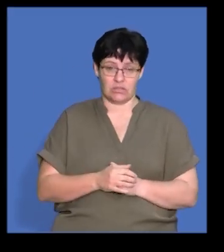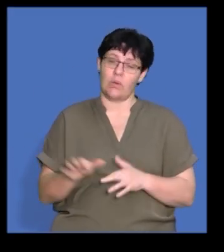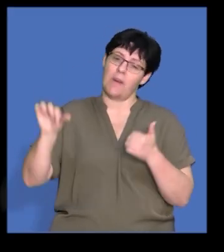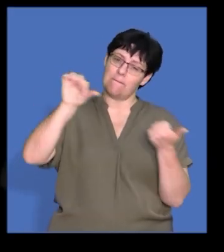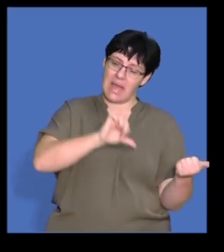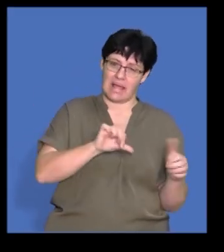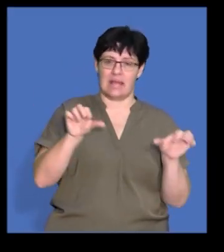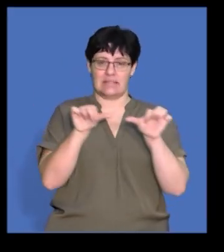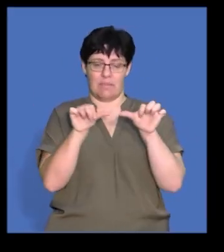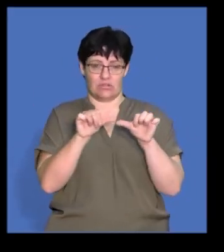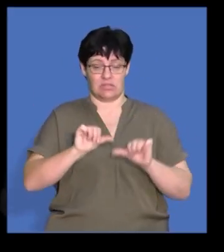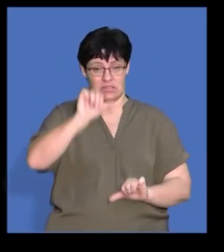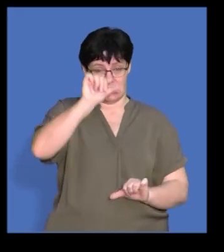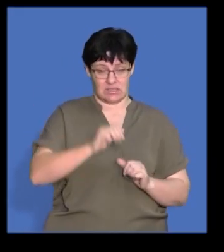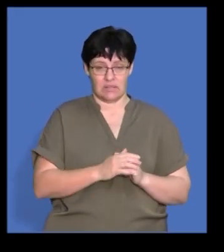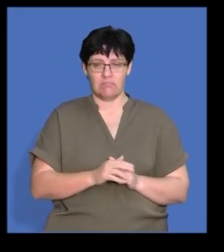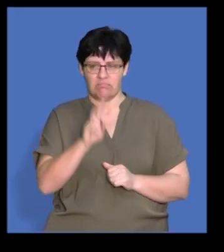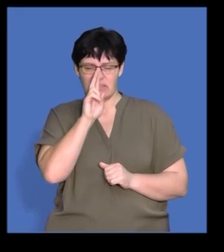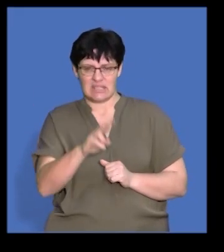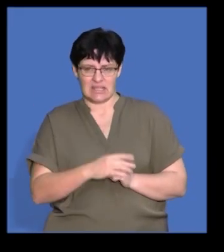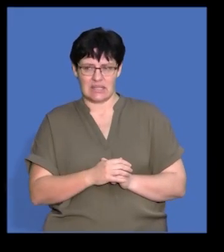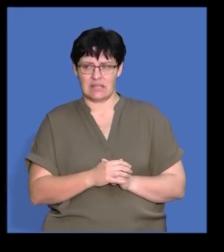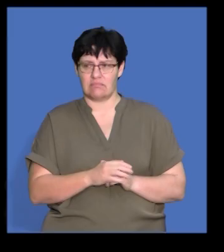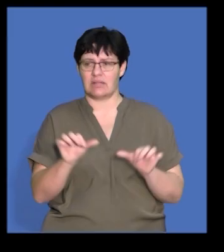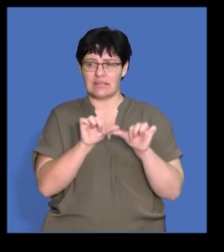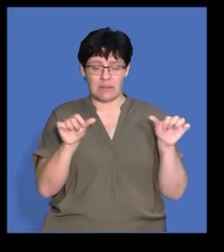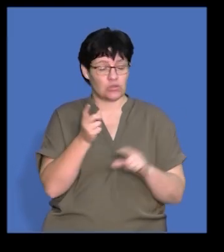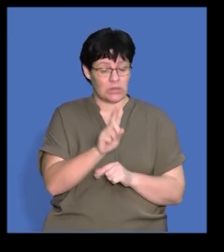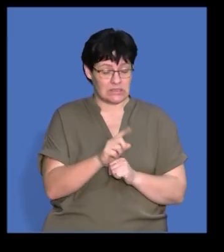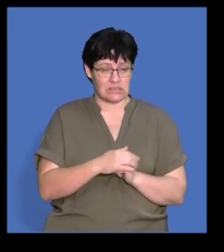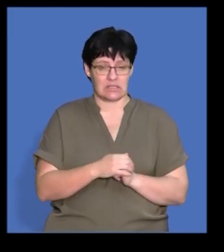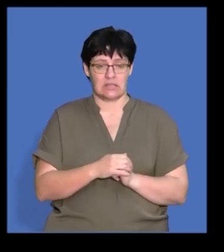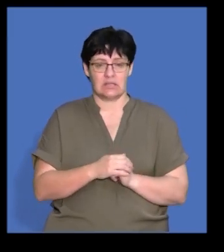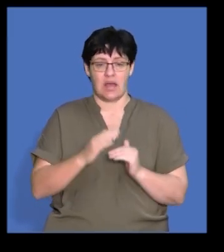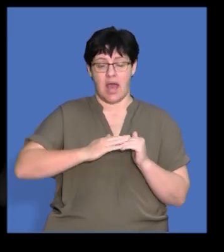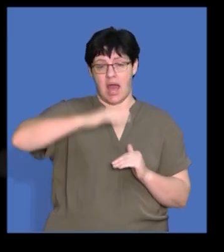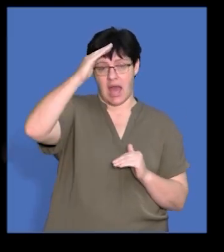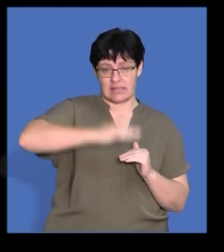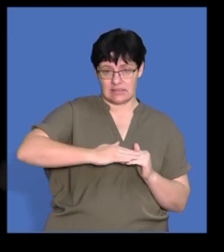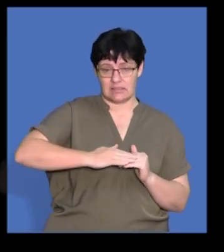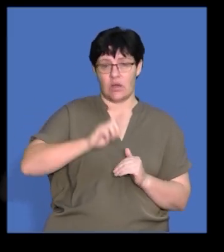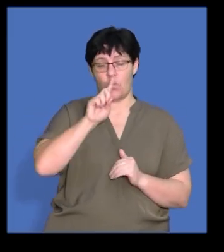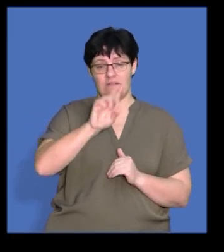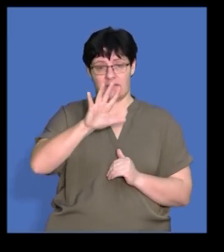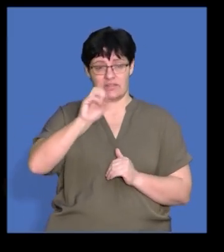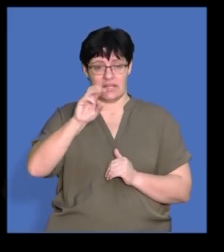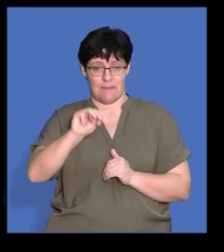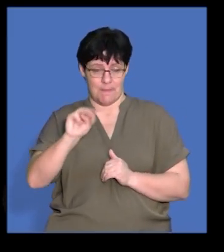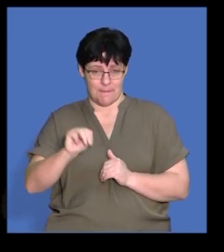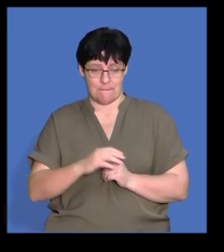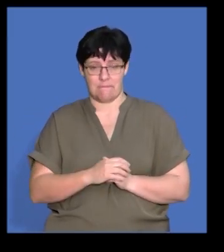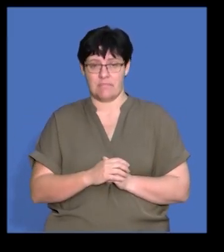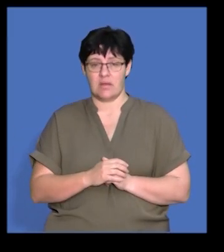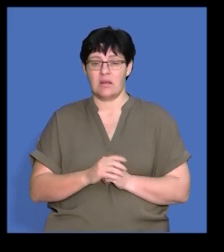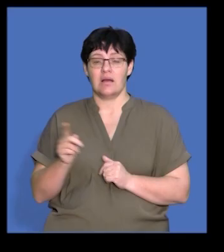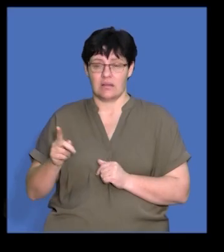to my dimensions, and I'm going to see that my dimensions were, the height is 150 millimeters, that's the box,